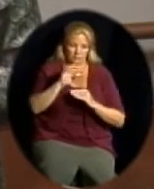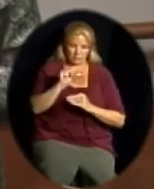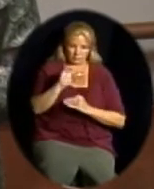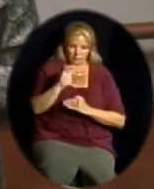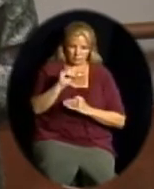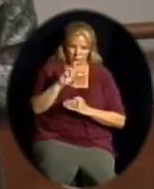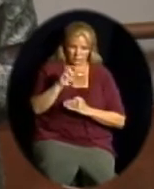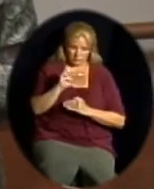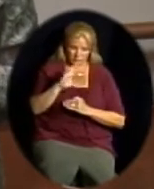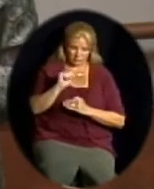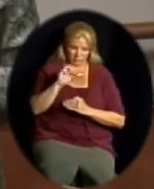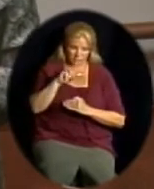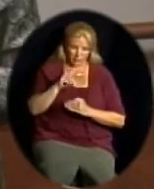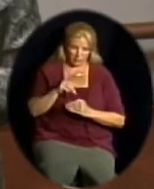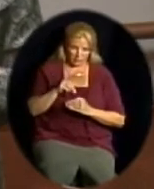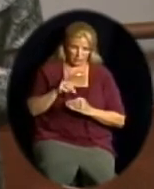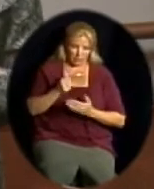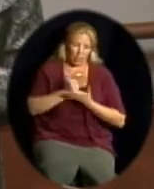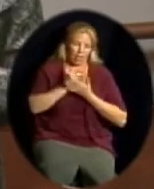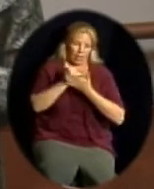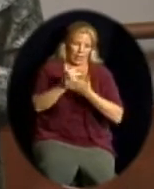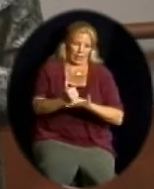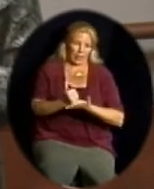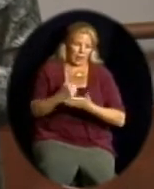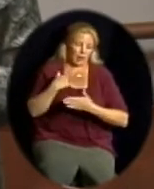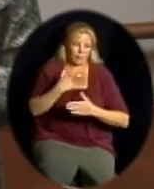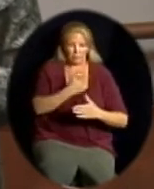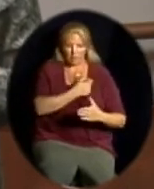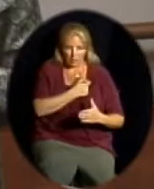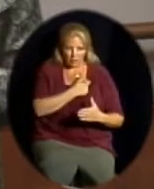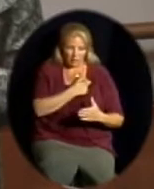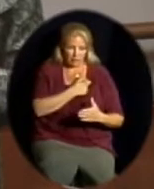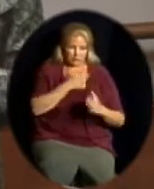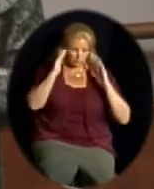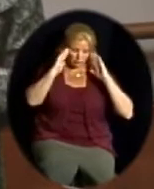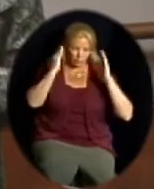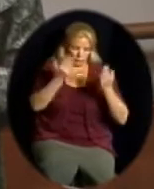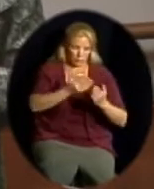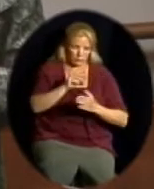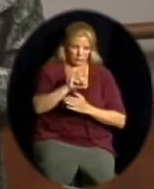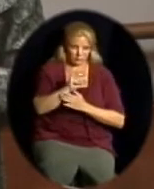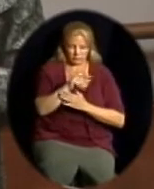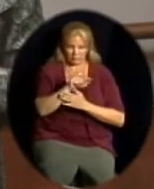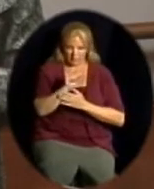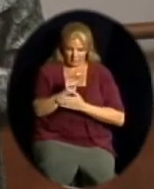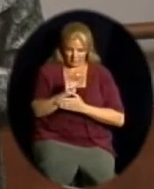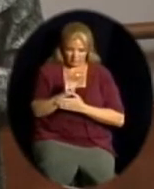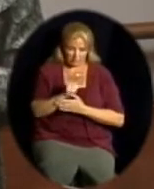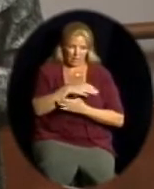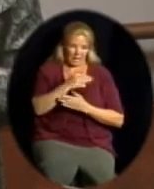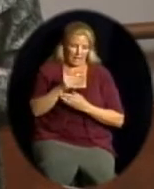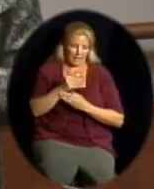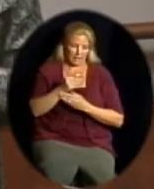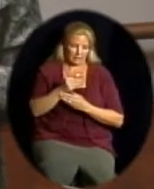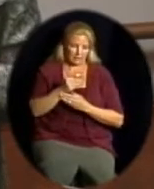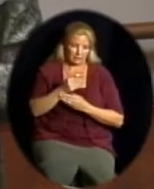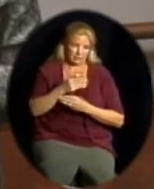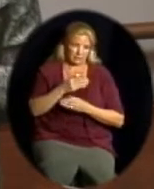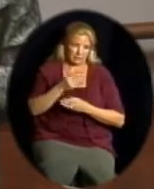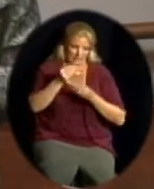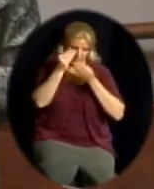us more data-driven in our decisions, and again, providing more information over time to our Board of Education and